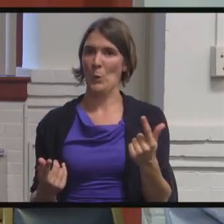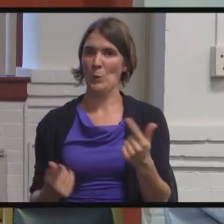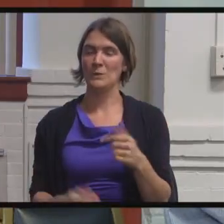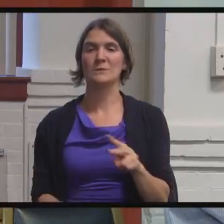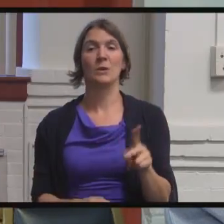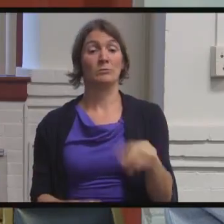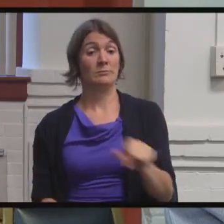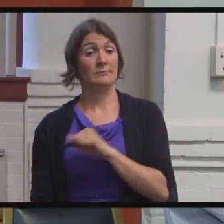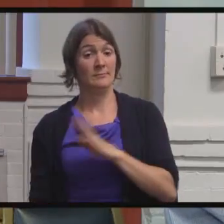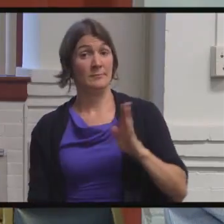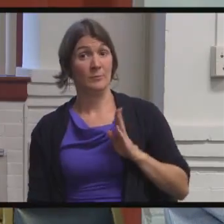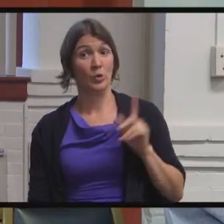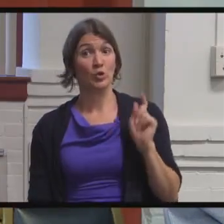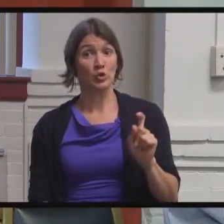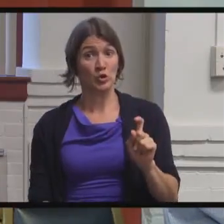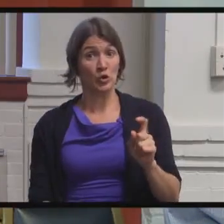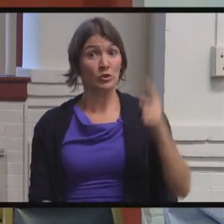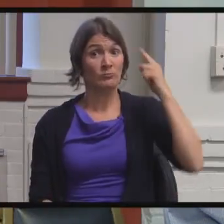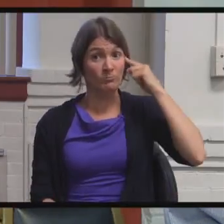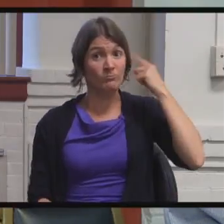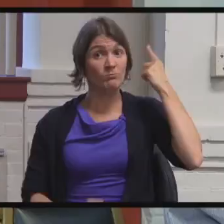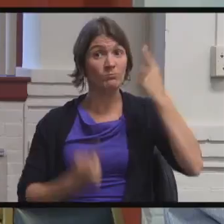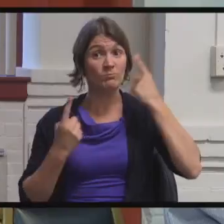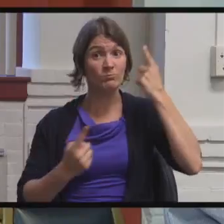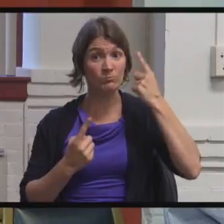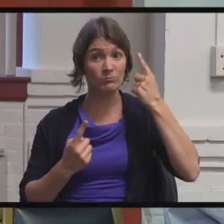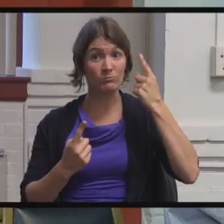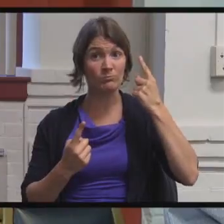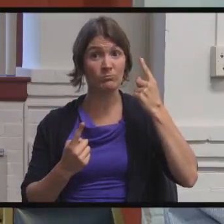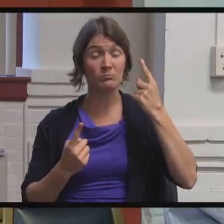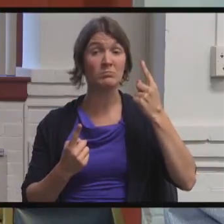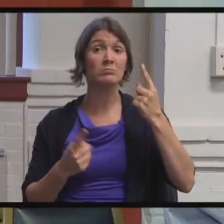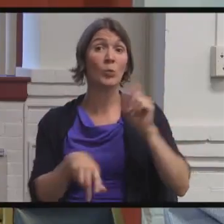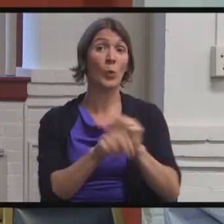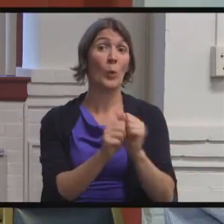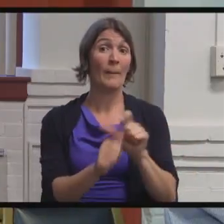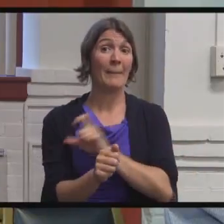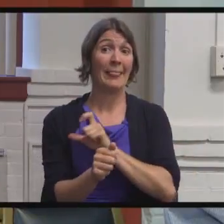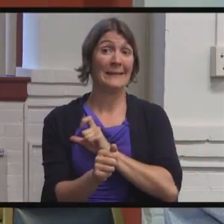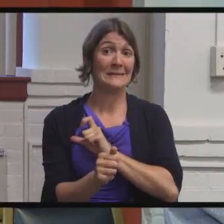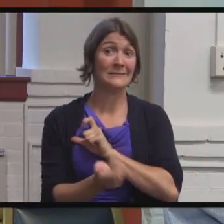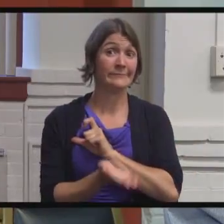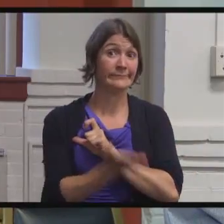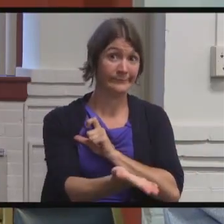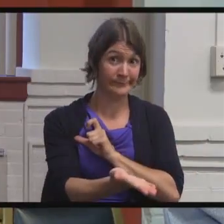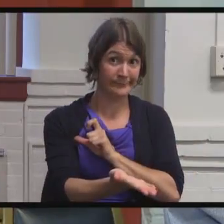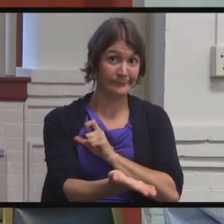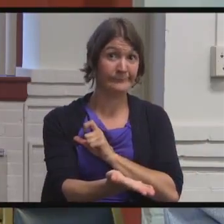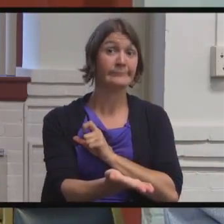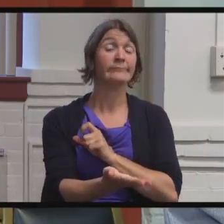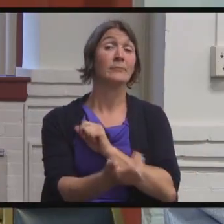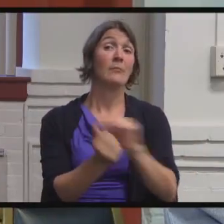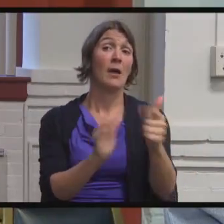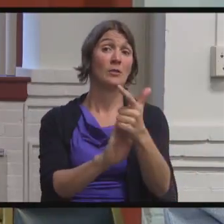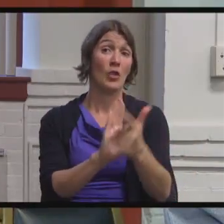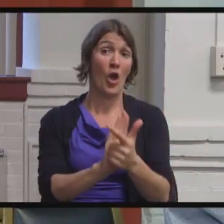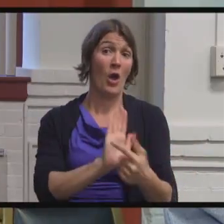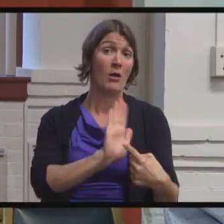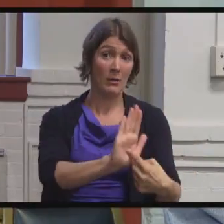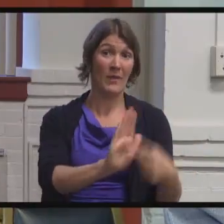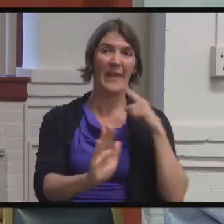incumbent upon the board to give the police a tool which they could address that situation